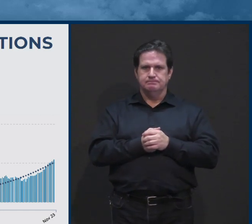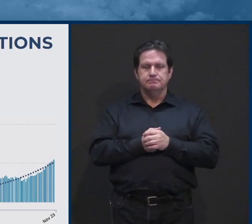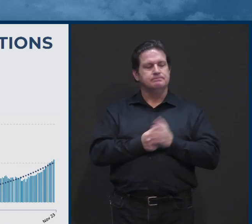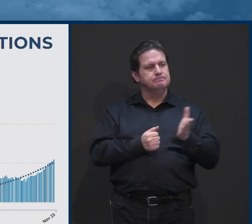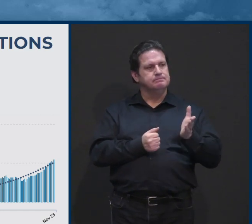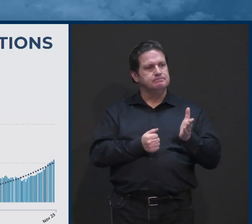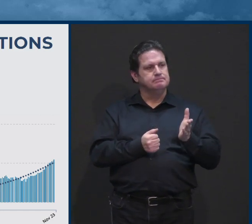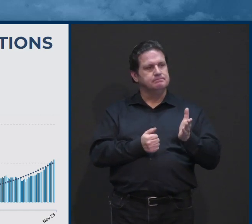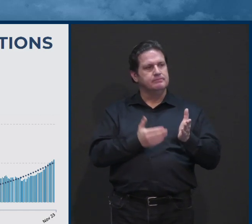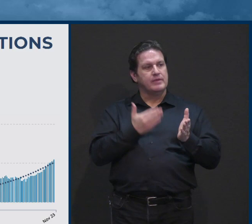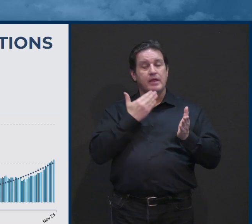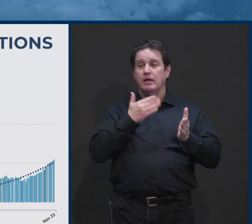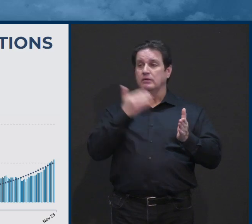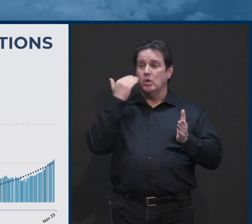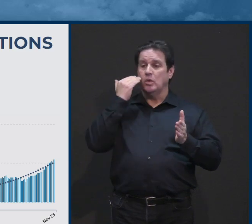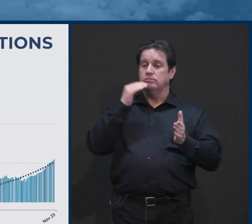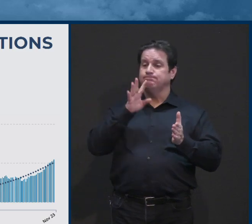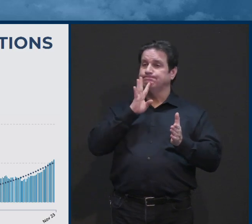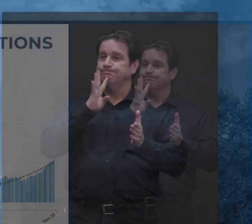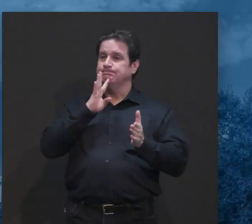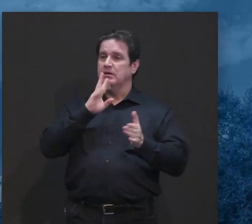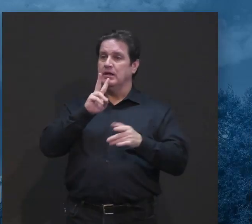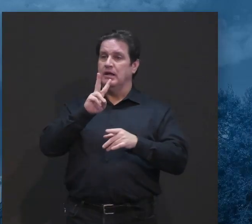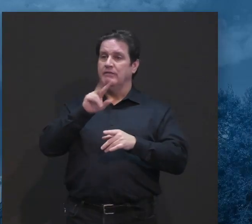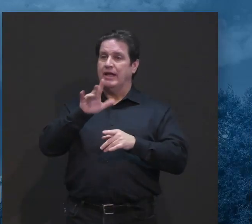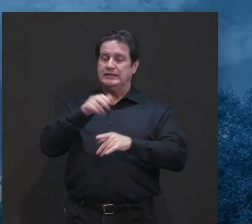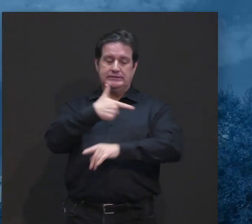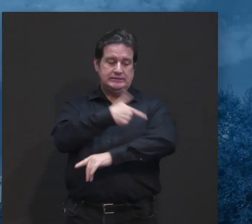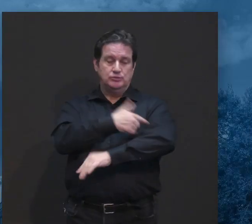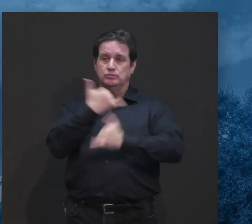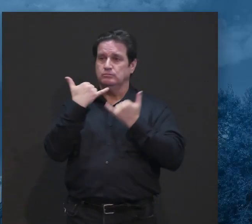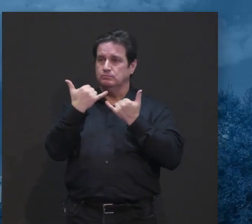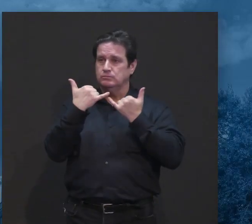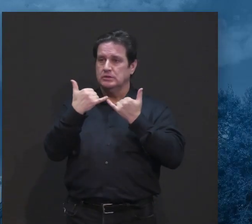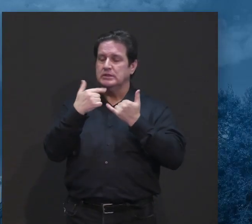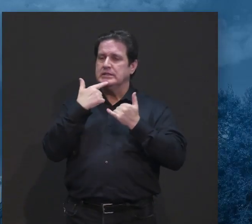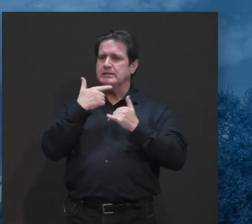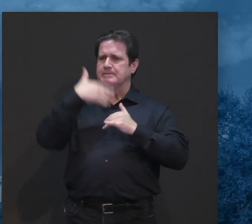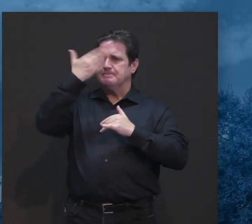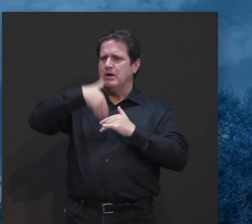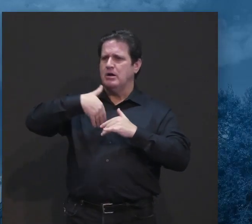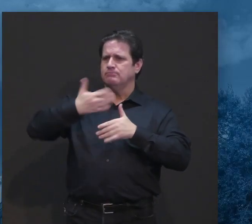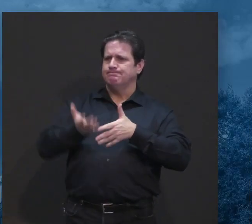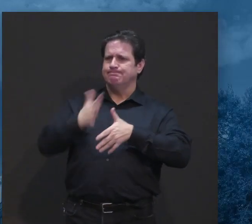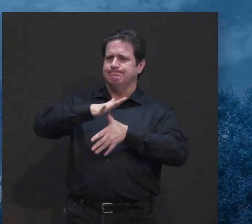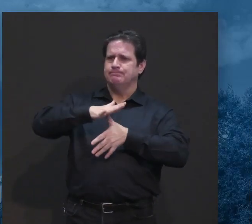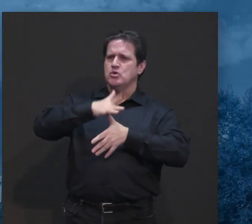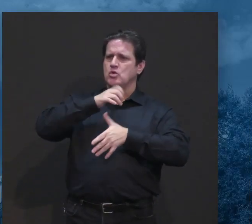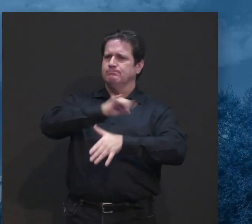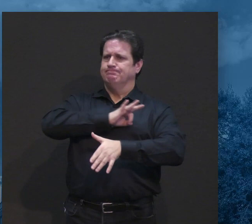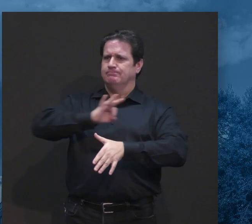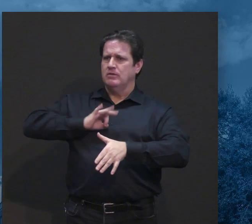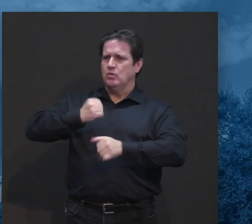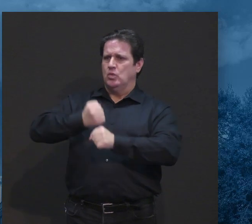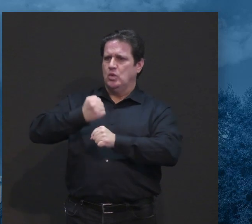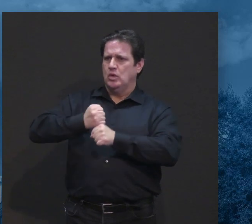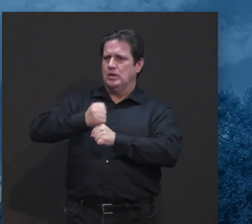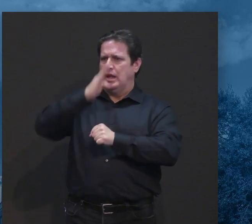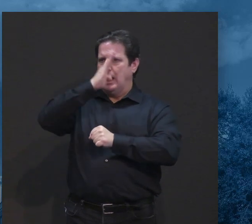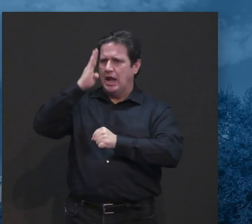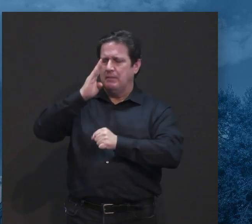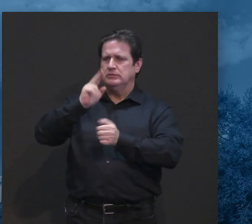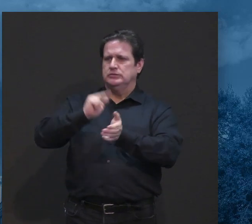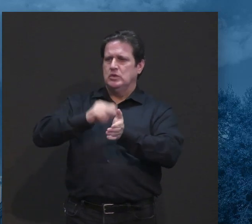Thank you both. I know we spoke a lot about vaccines today, and you said that frontline healthcare workers will be the